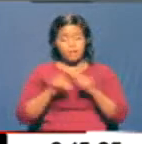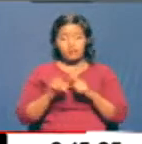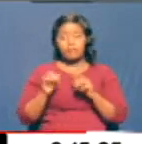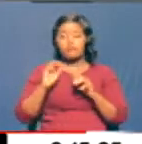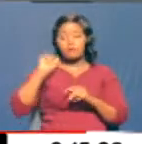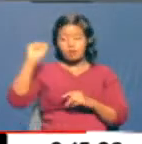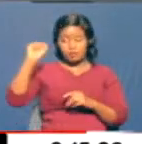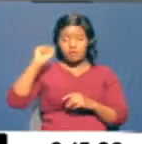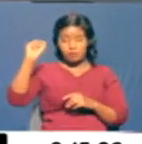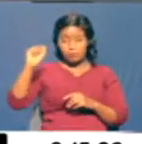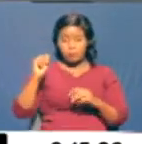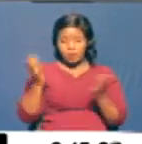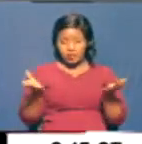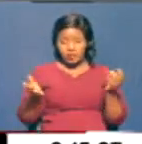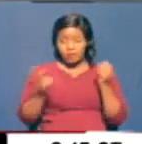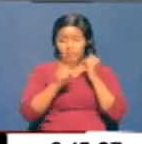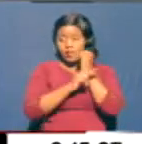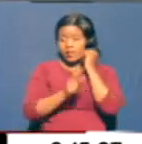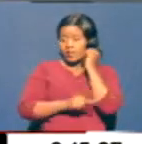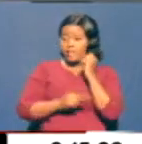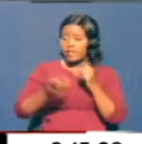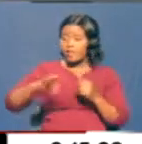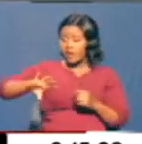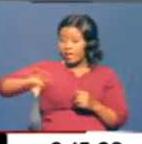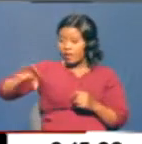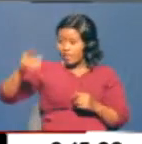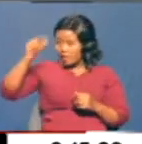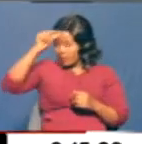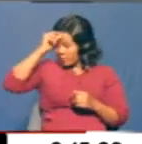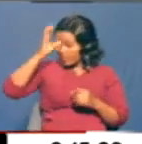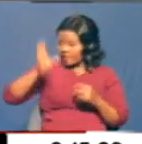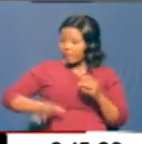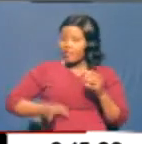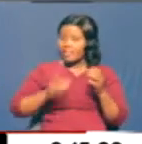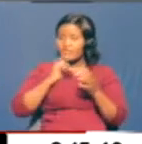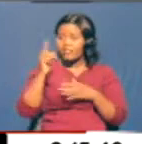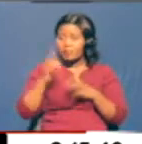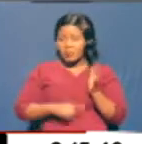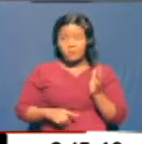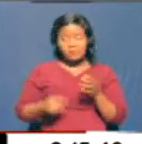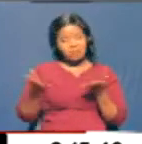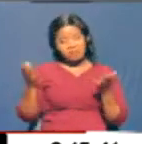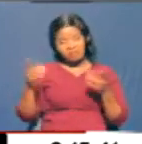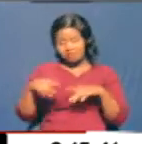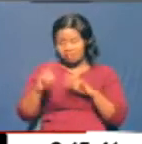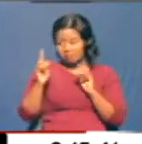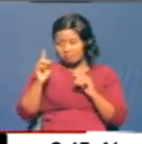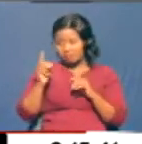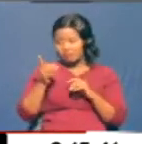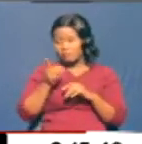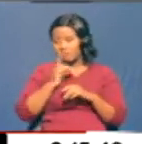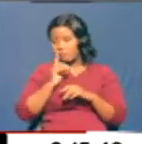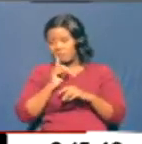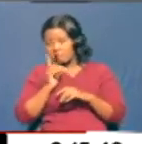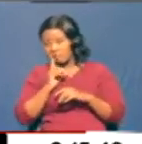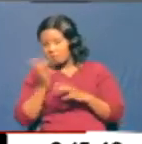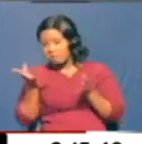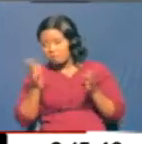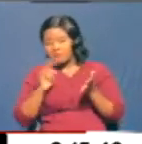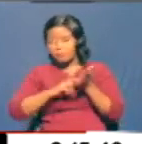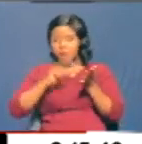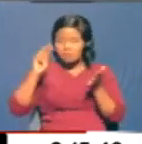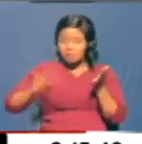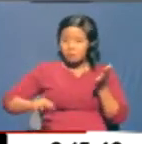politics. And in Kirinyaga County, the governor, Anne Waiguru, has given the strongest hint just yet as she may quit the Jubilee Party for the